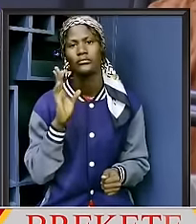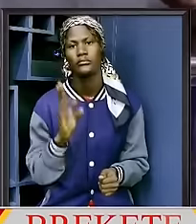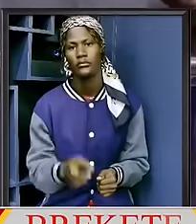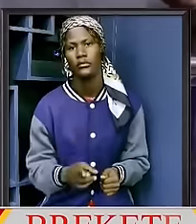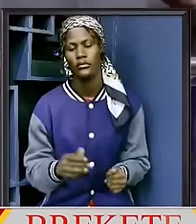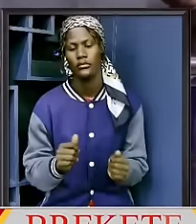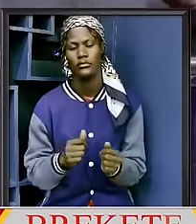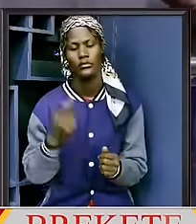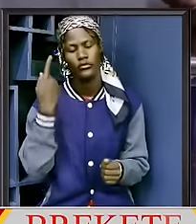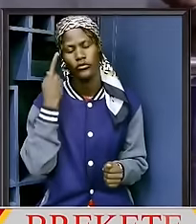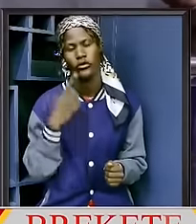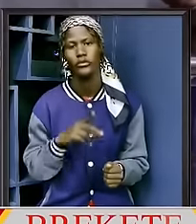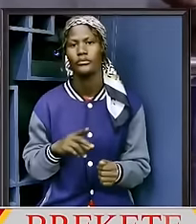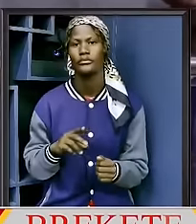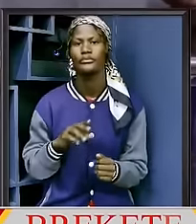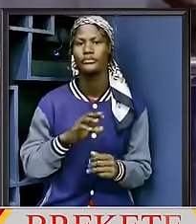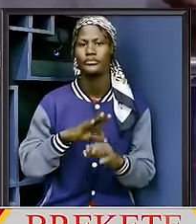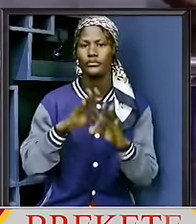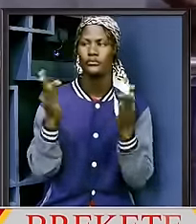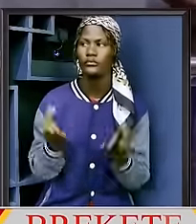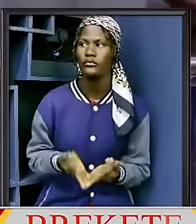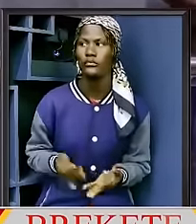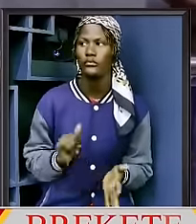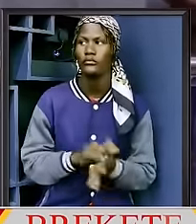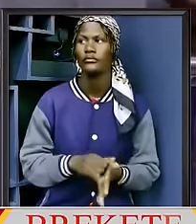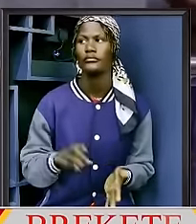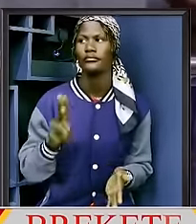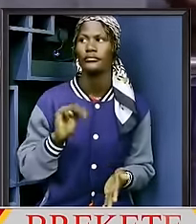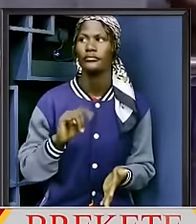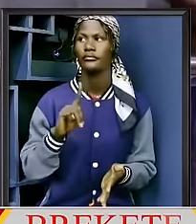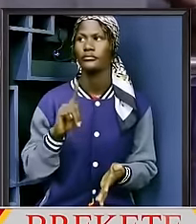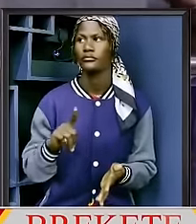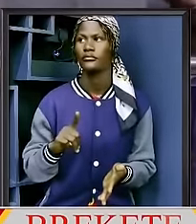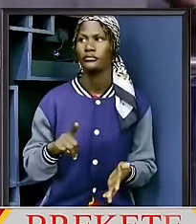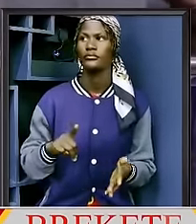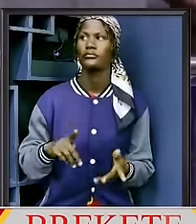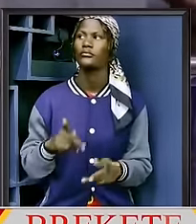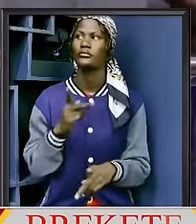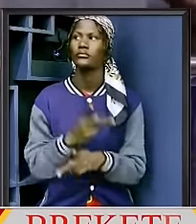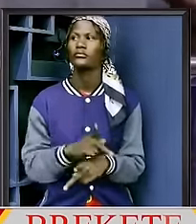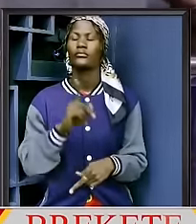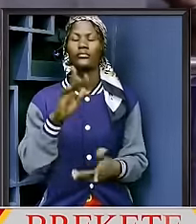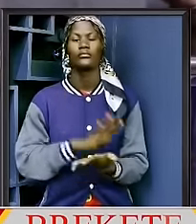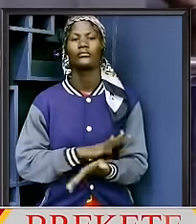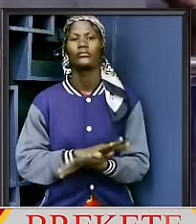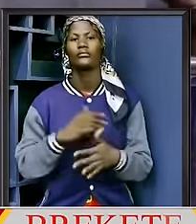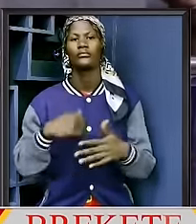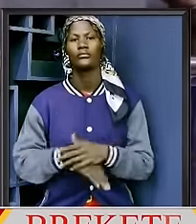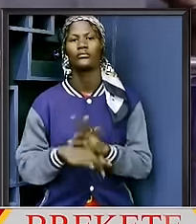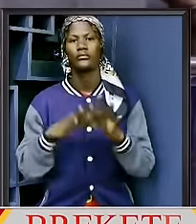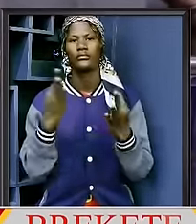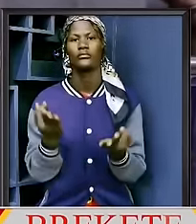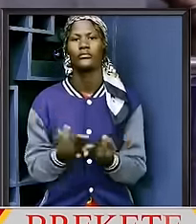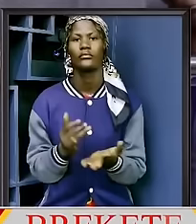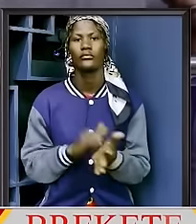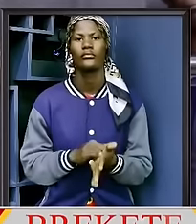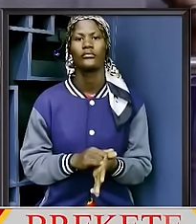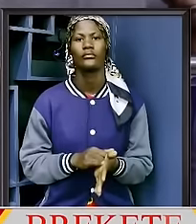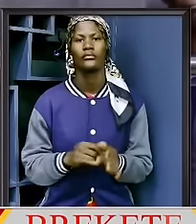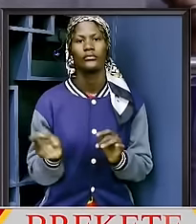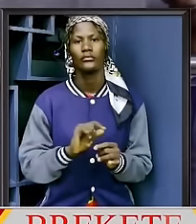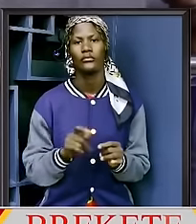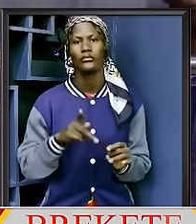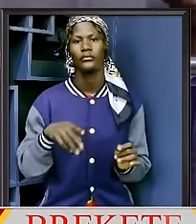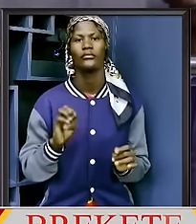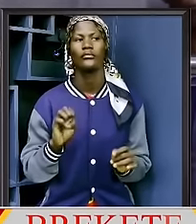their office, that my manager dropped 2 letters in her office. So that they wrote the petition